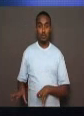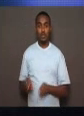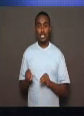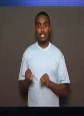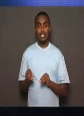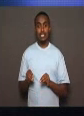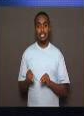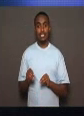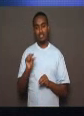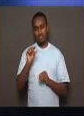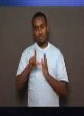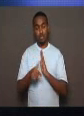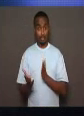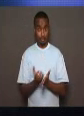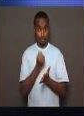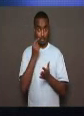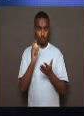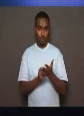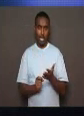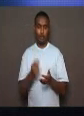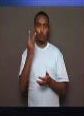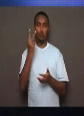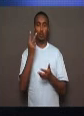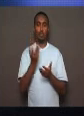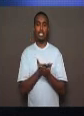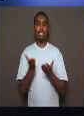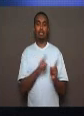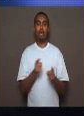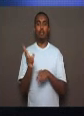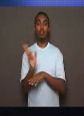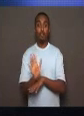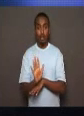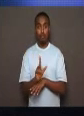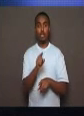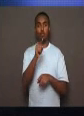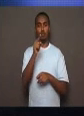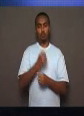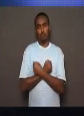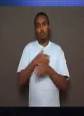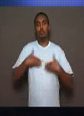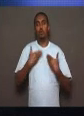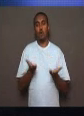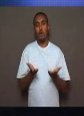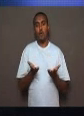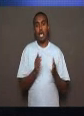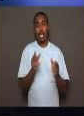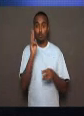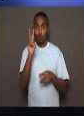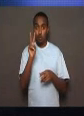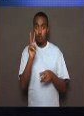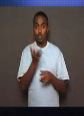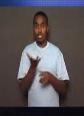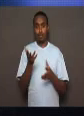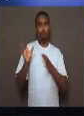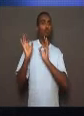Students, take a few minutes to write down 2 things about the film that you enjoy and 2 things that you